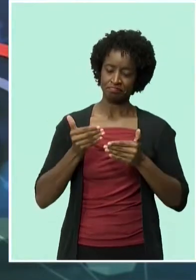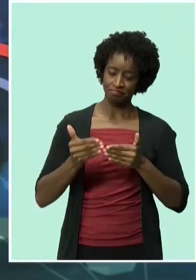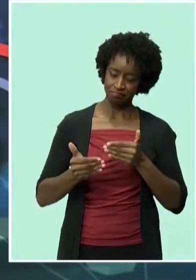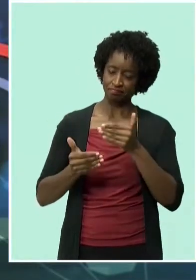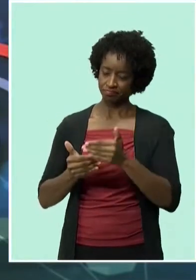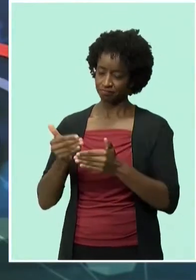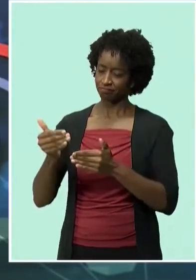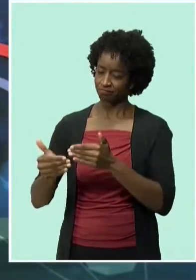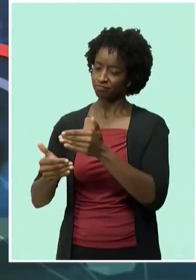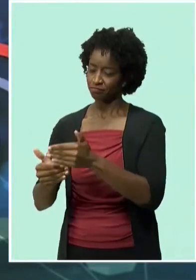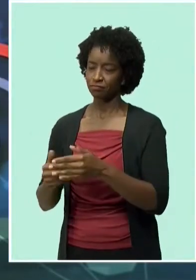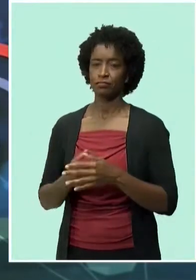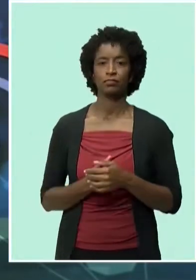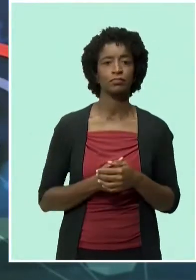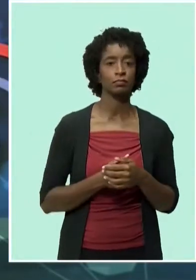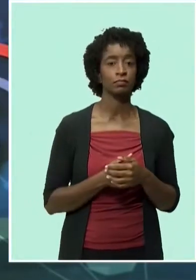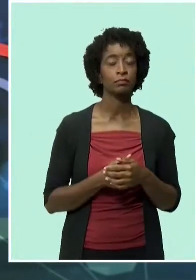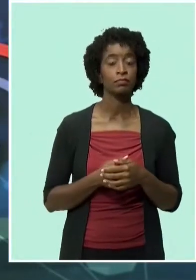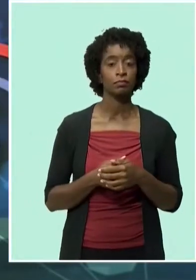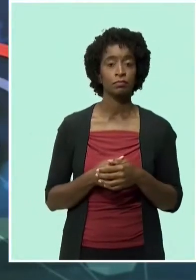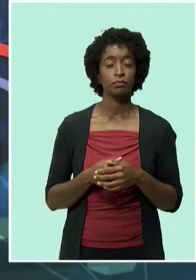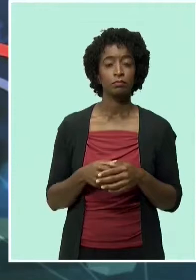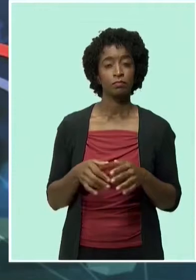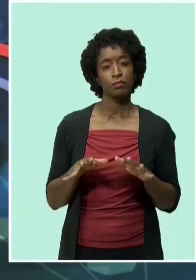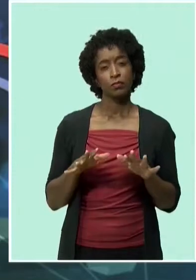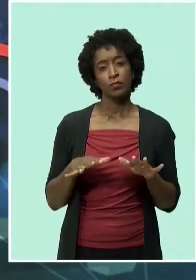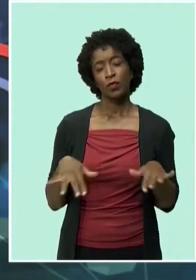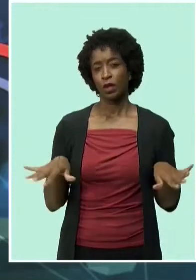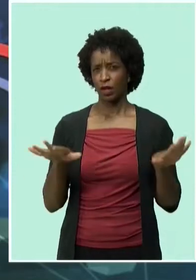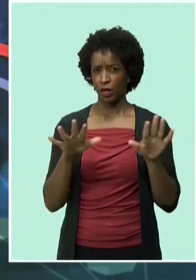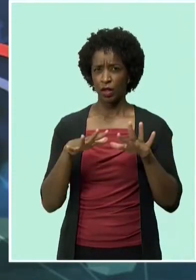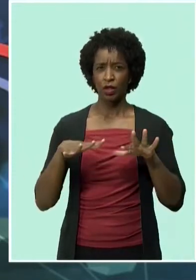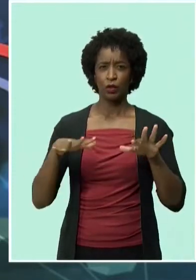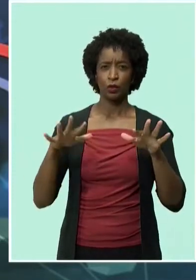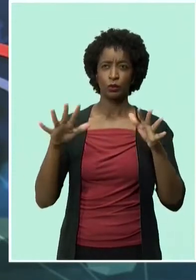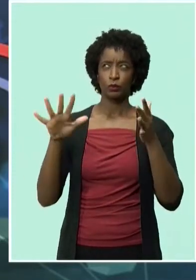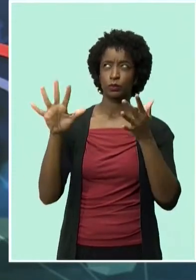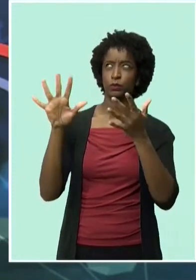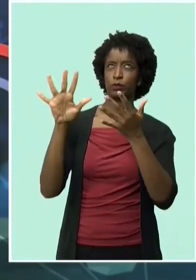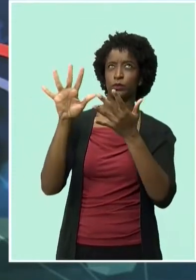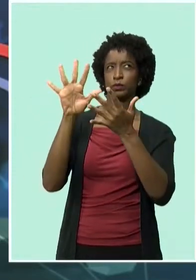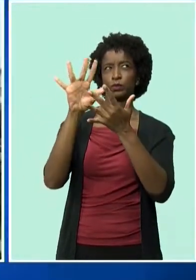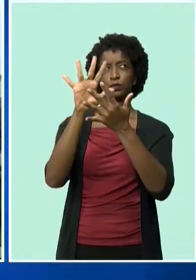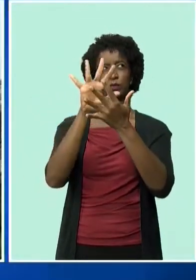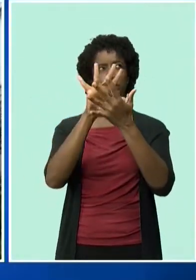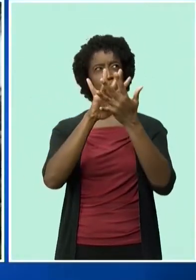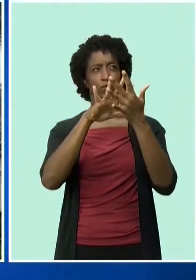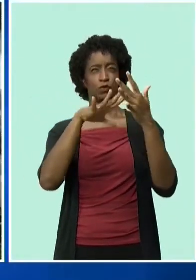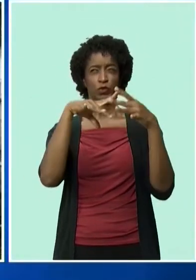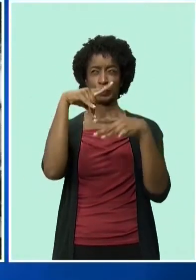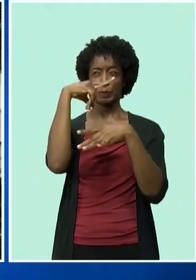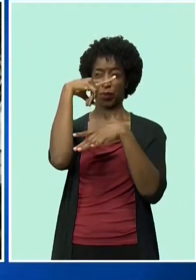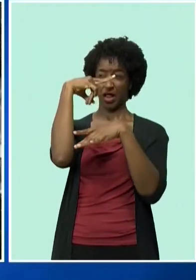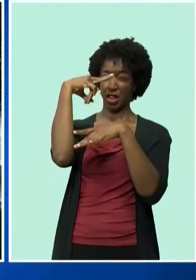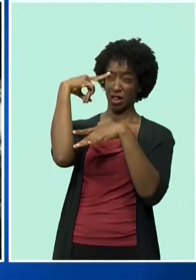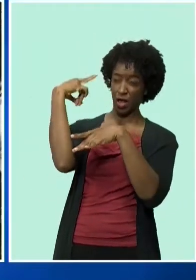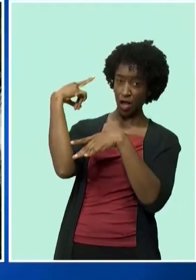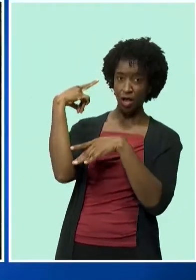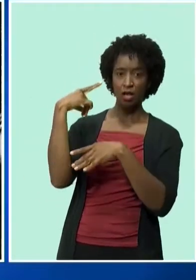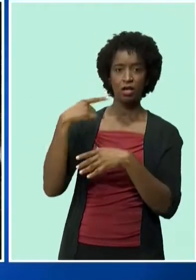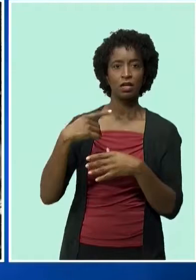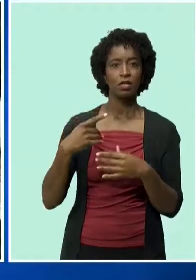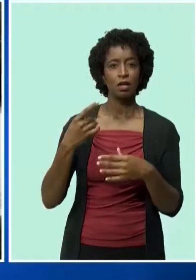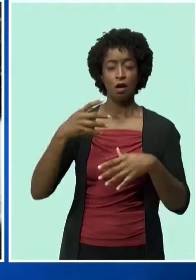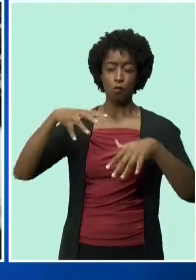skies over Bridgetown and by extension the CBC darkened around 5 this evening as the weather deteriorated,